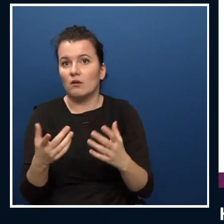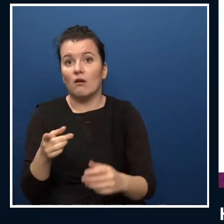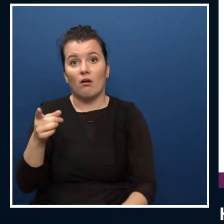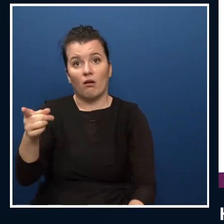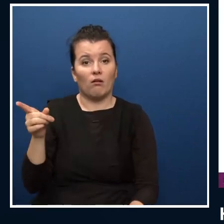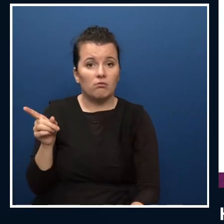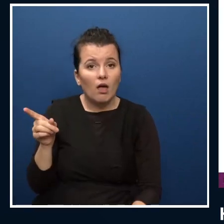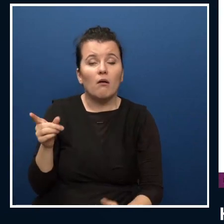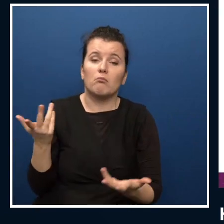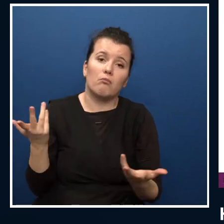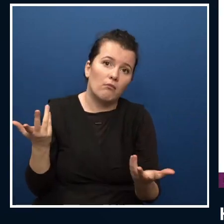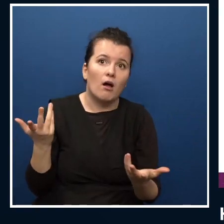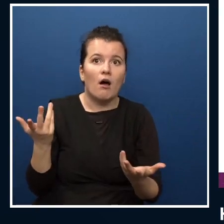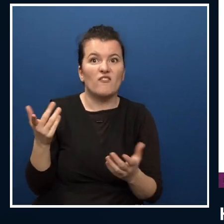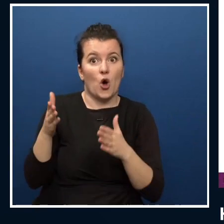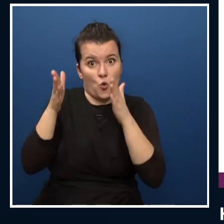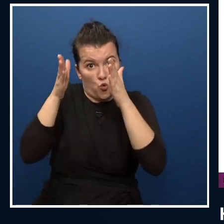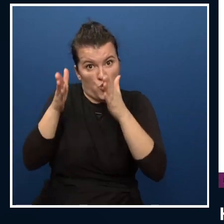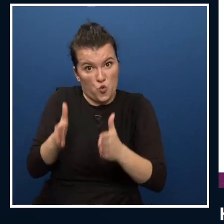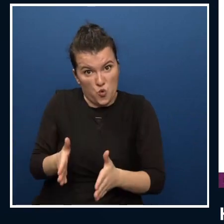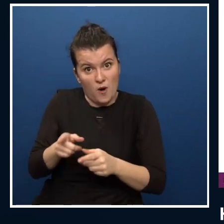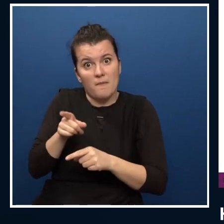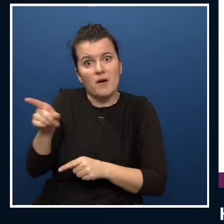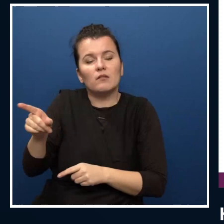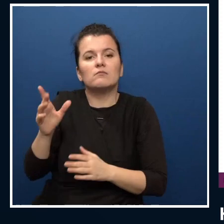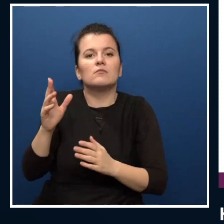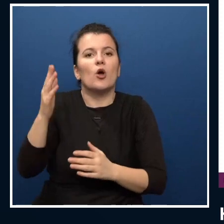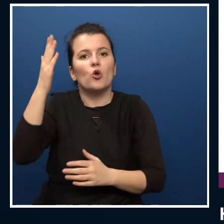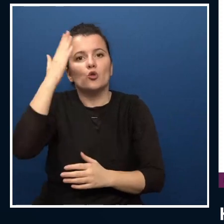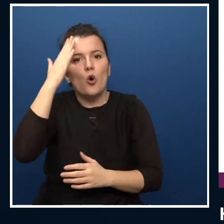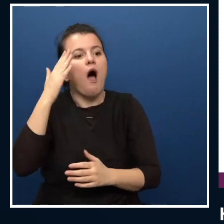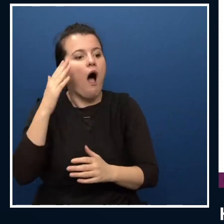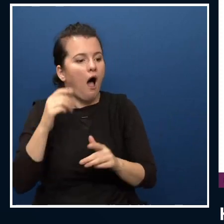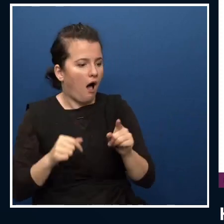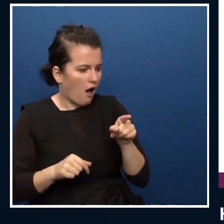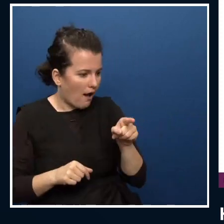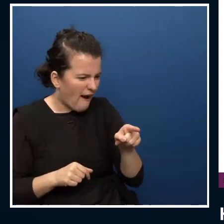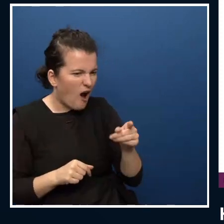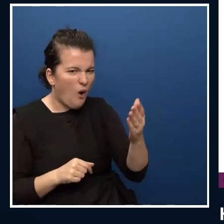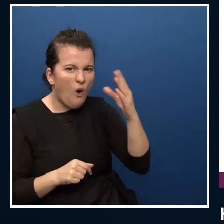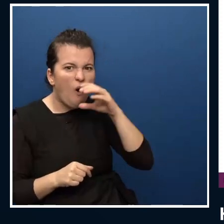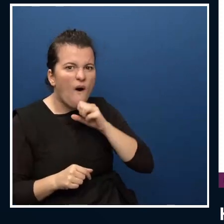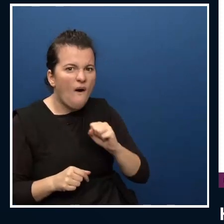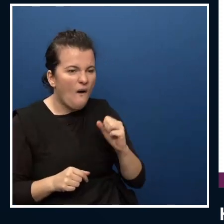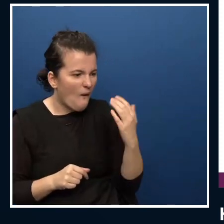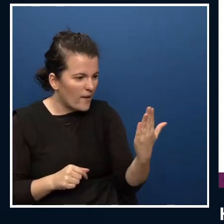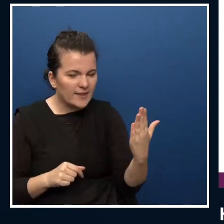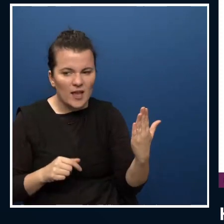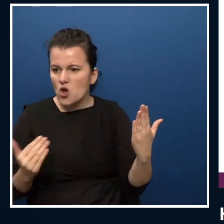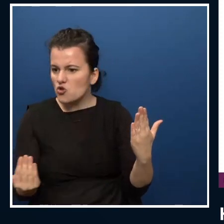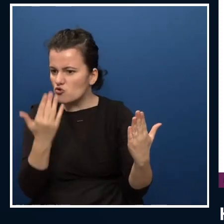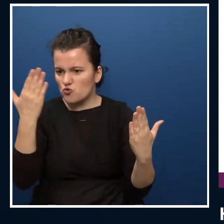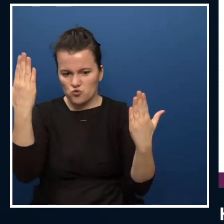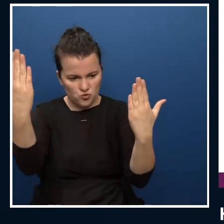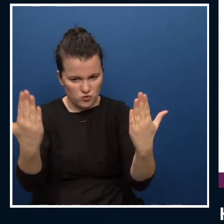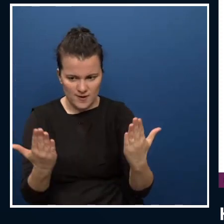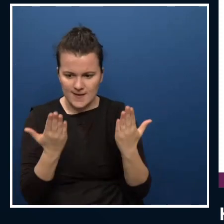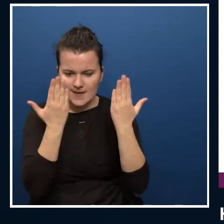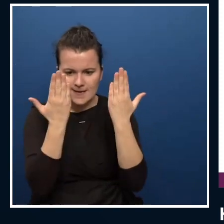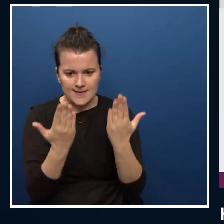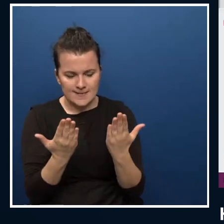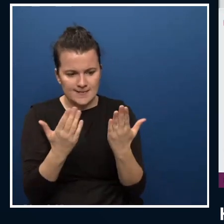and find out what changed between the versions and then look at those things and then probably run some